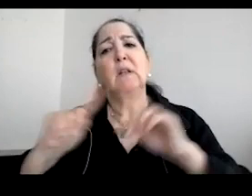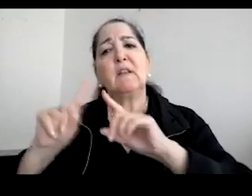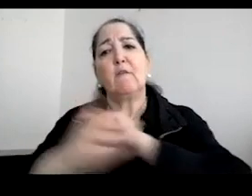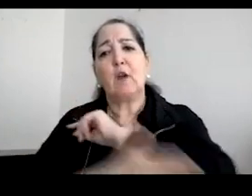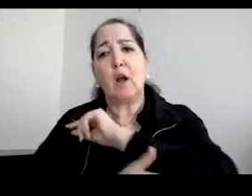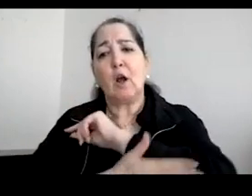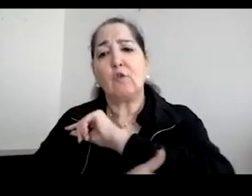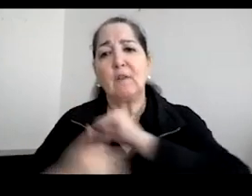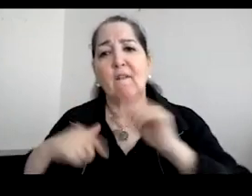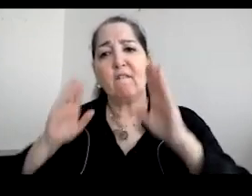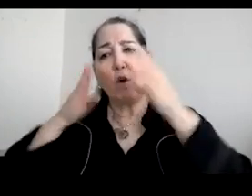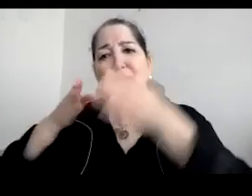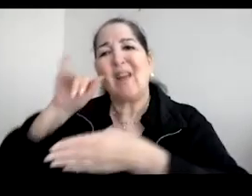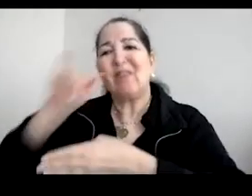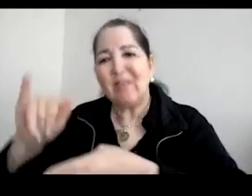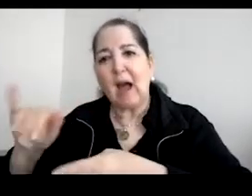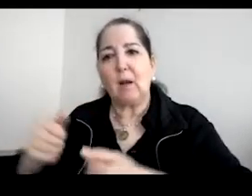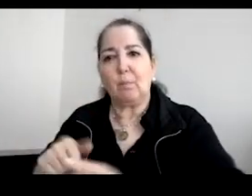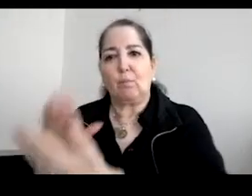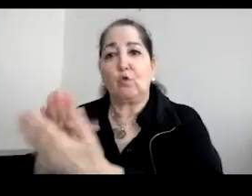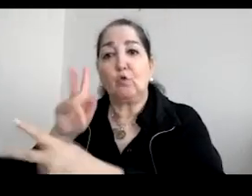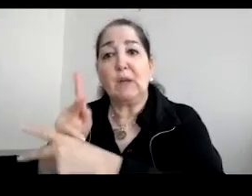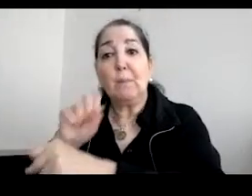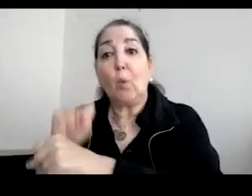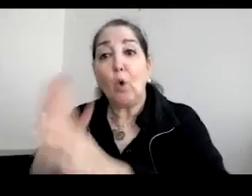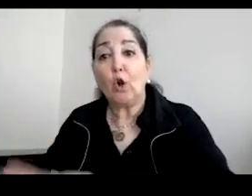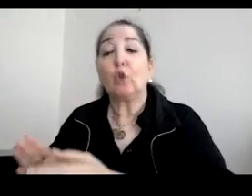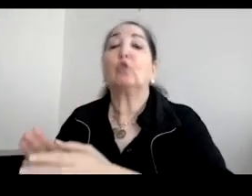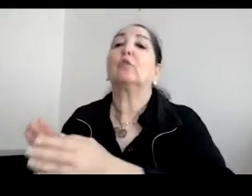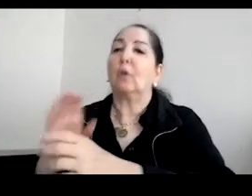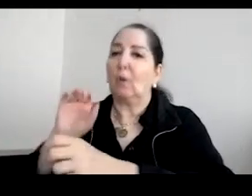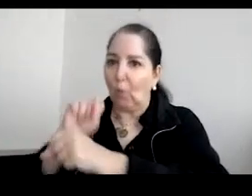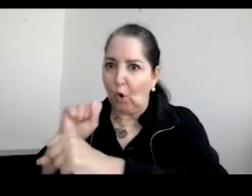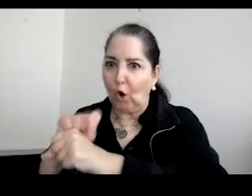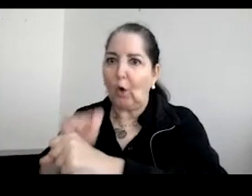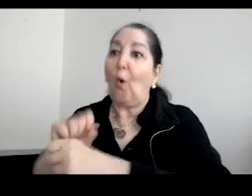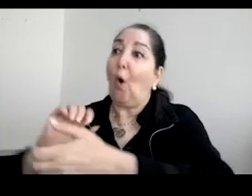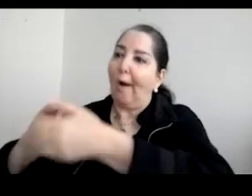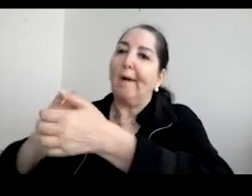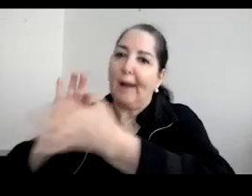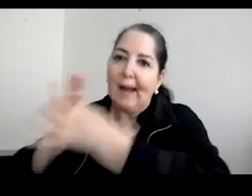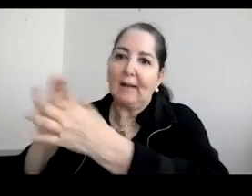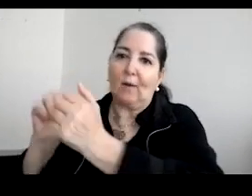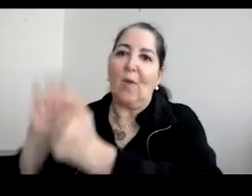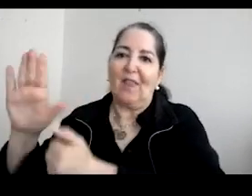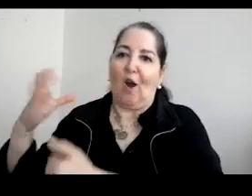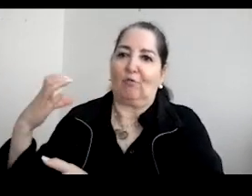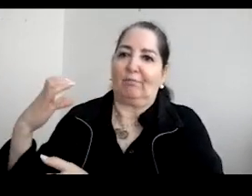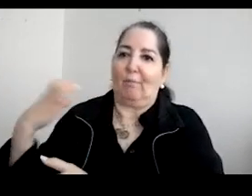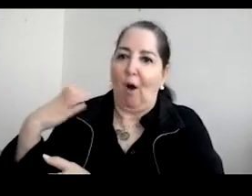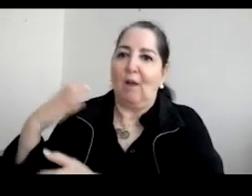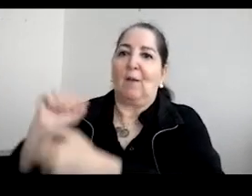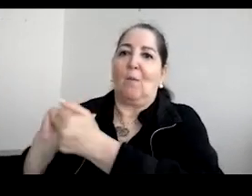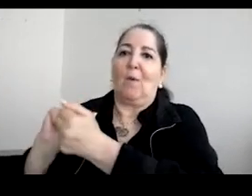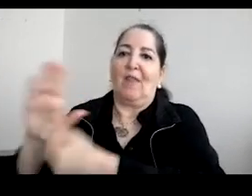of approach to keep workers attached to employers through the downturn and really tried to support workers by